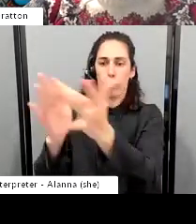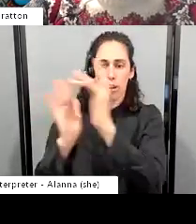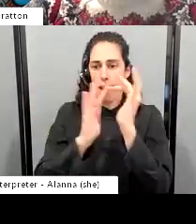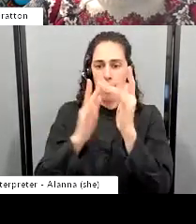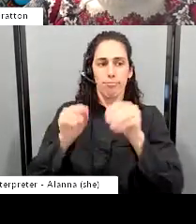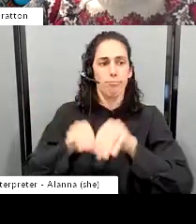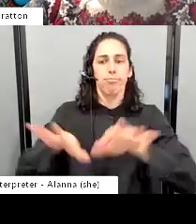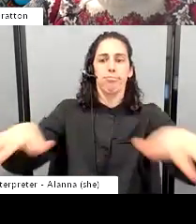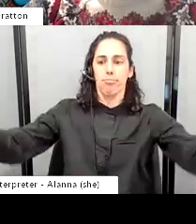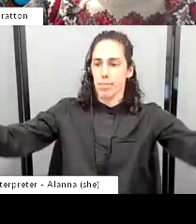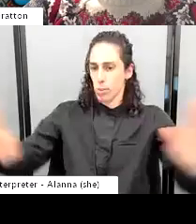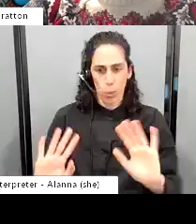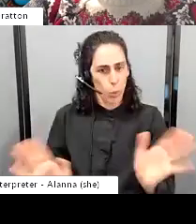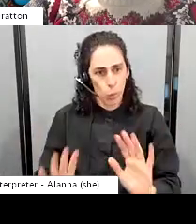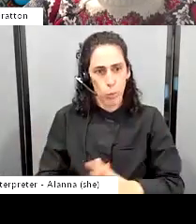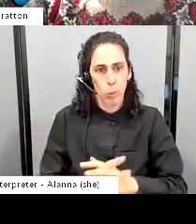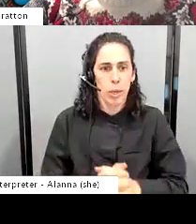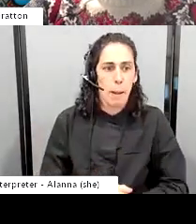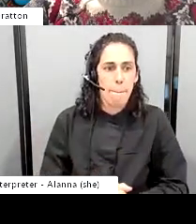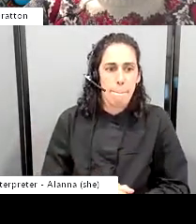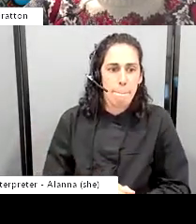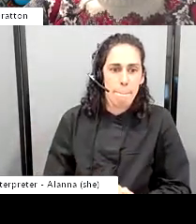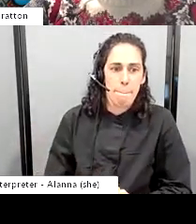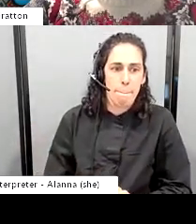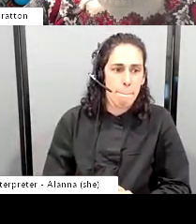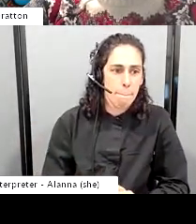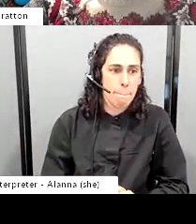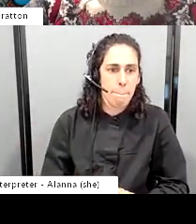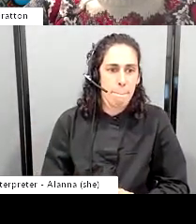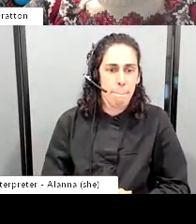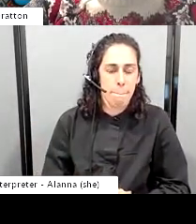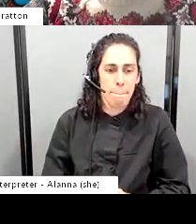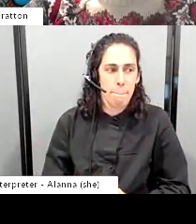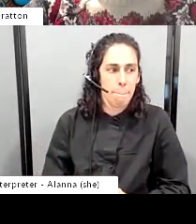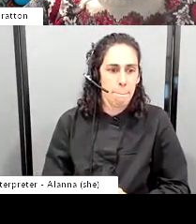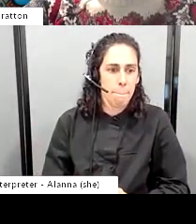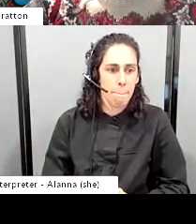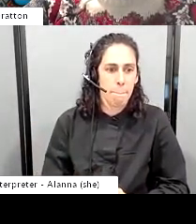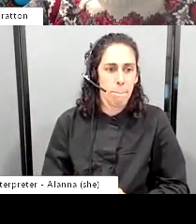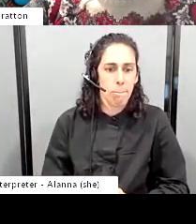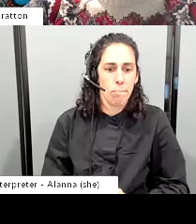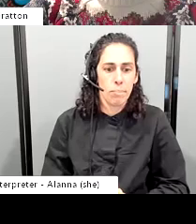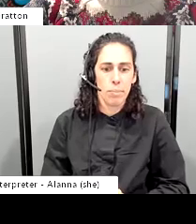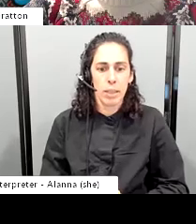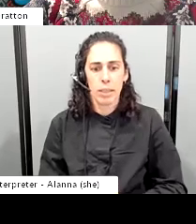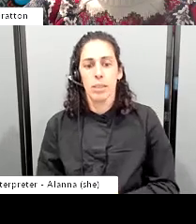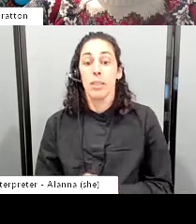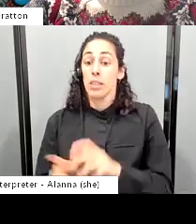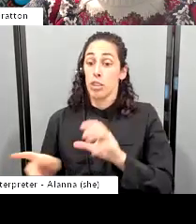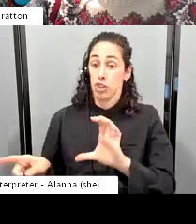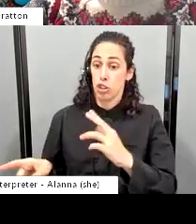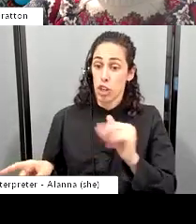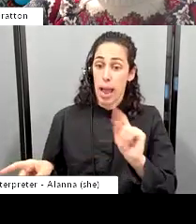not propagate bad information or an evil kind of information. So you can't put in prompts